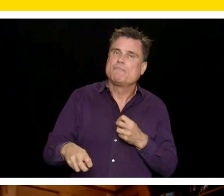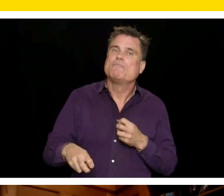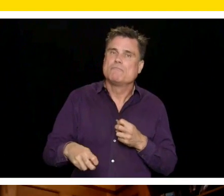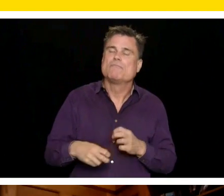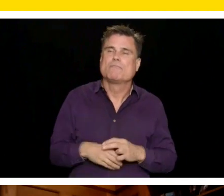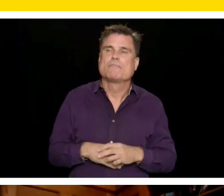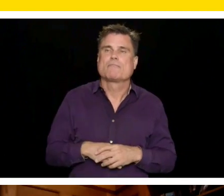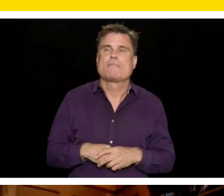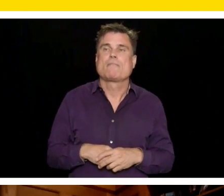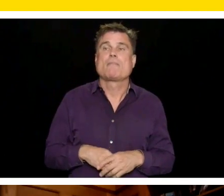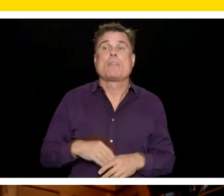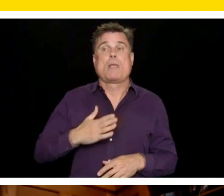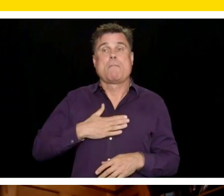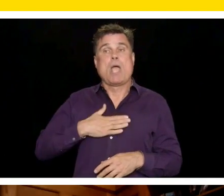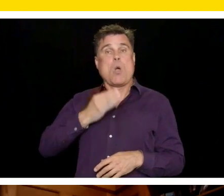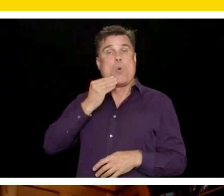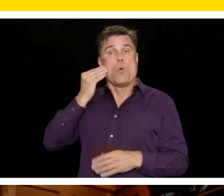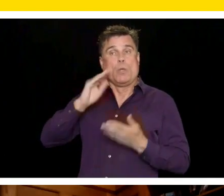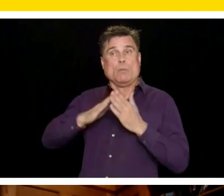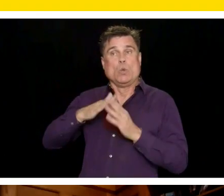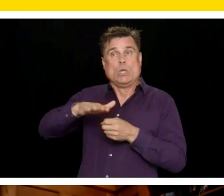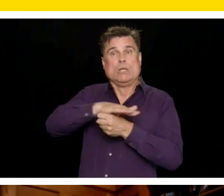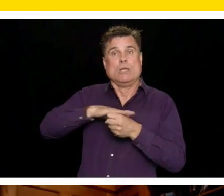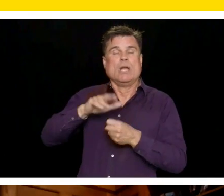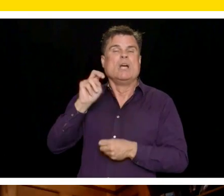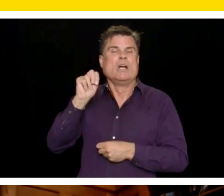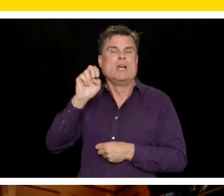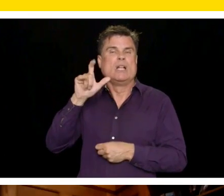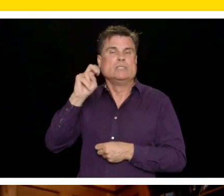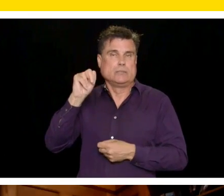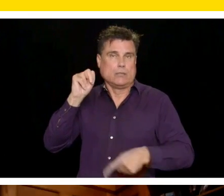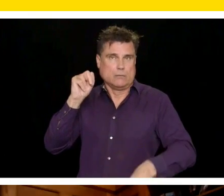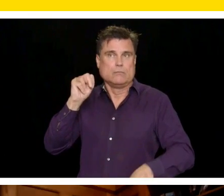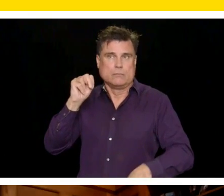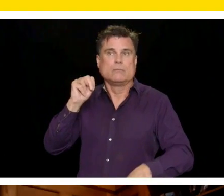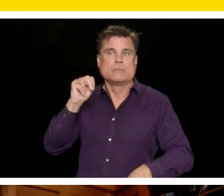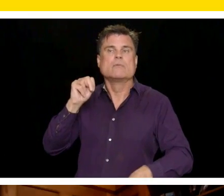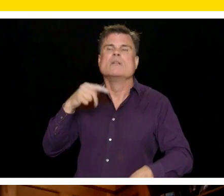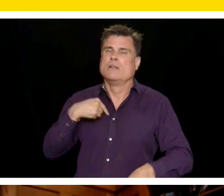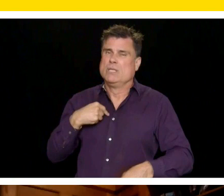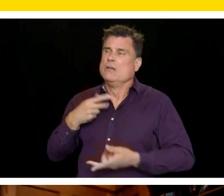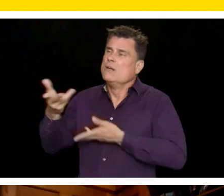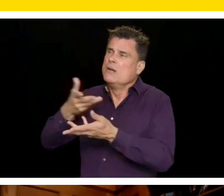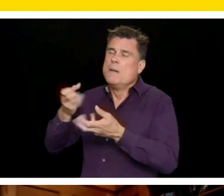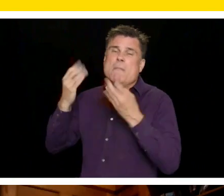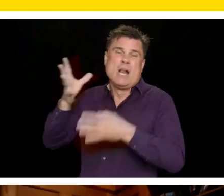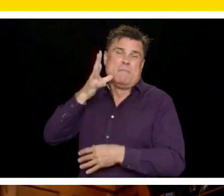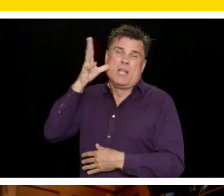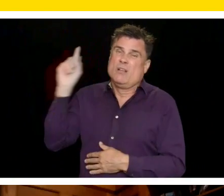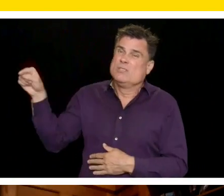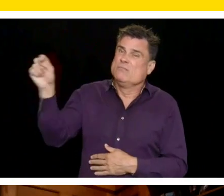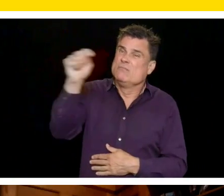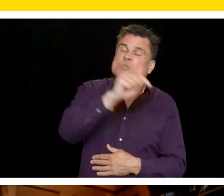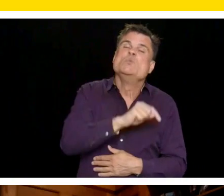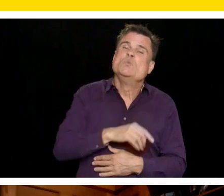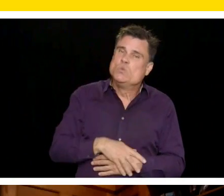that. And I just want to take this moment to acknowledge